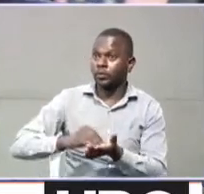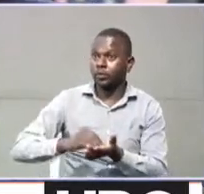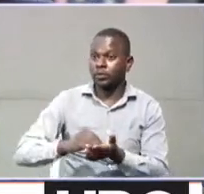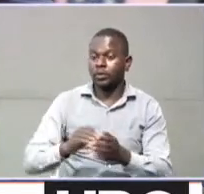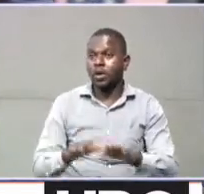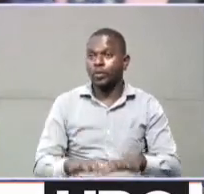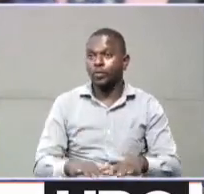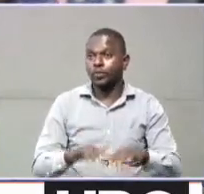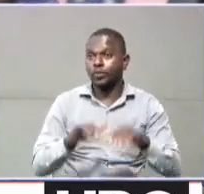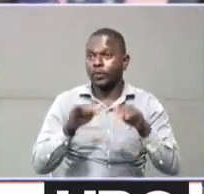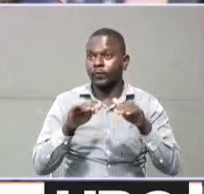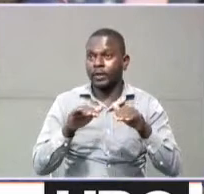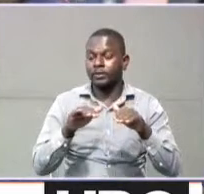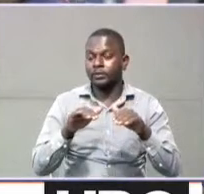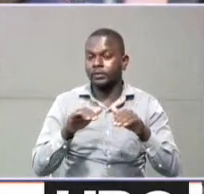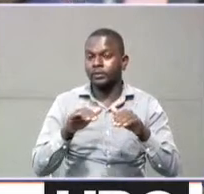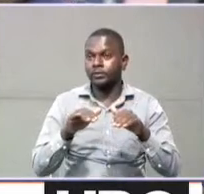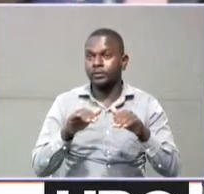of these flags